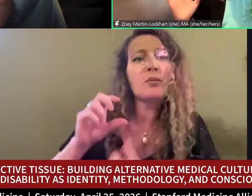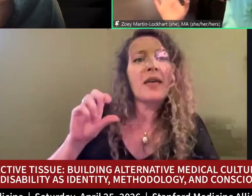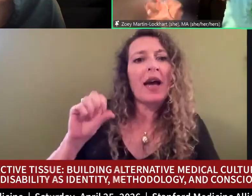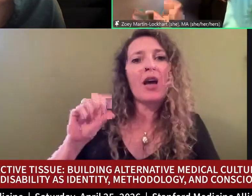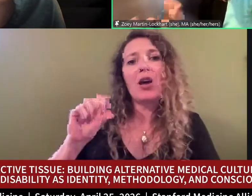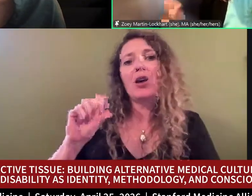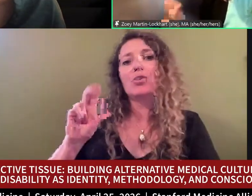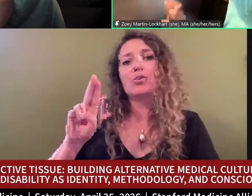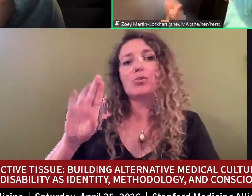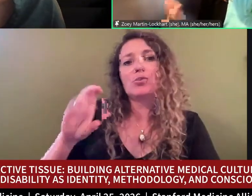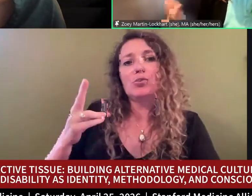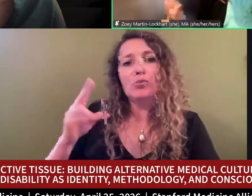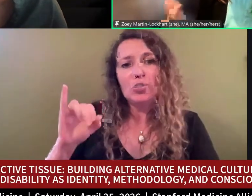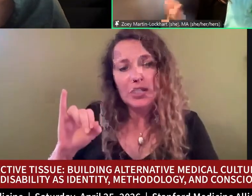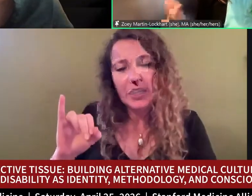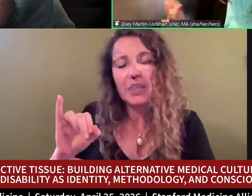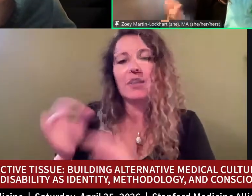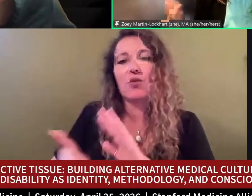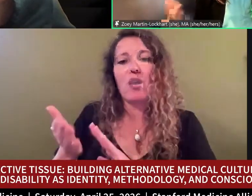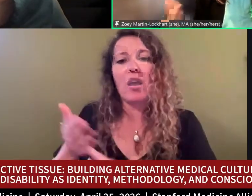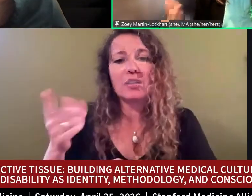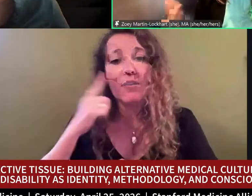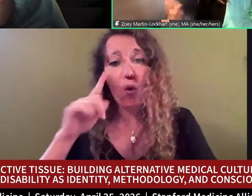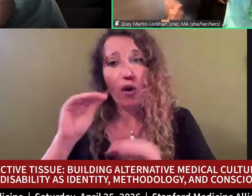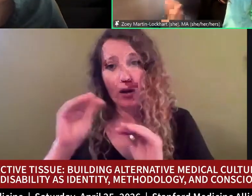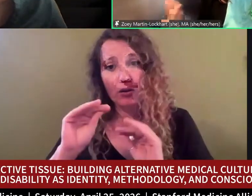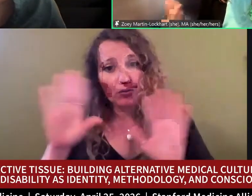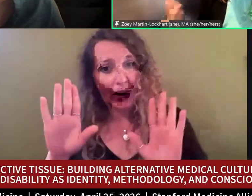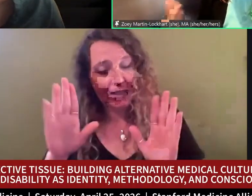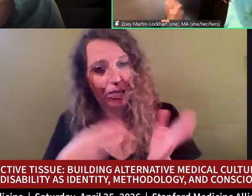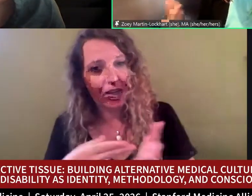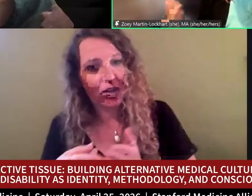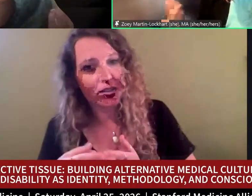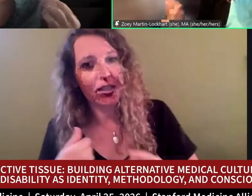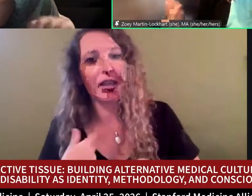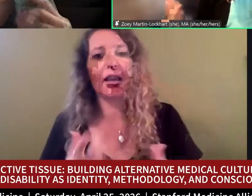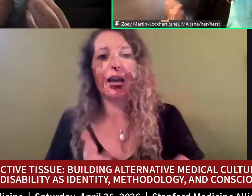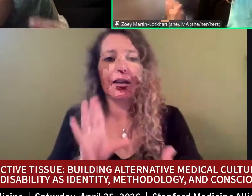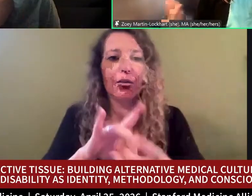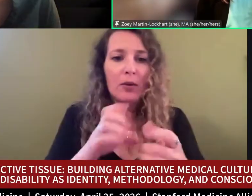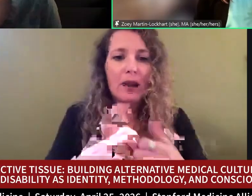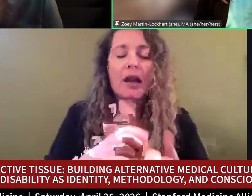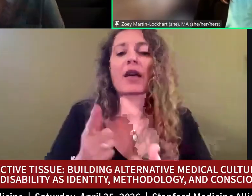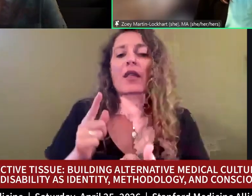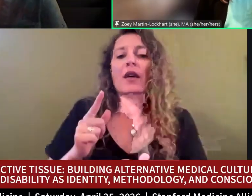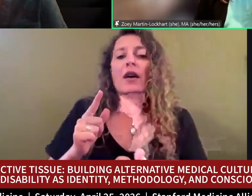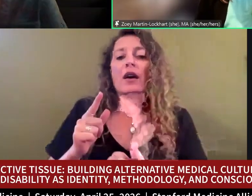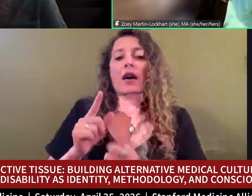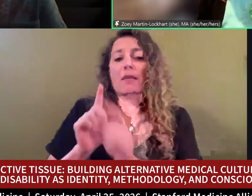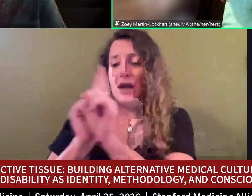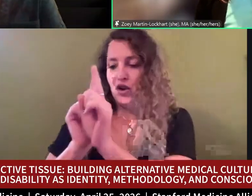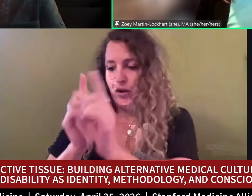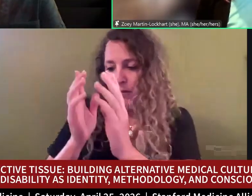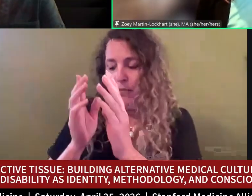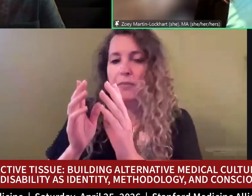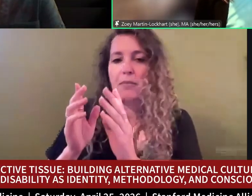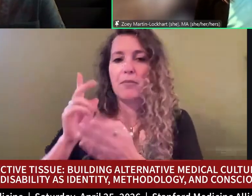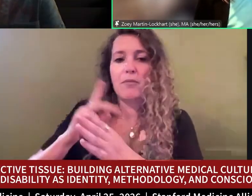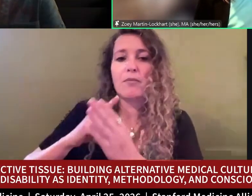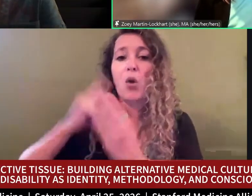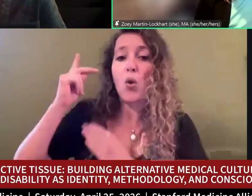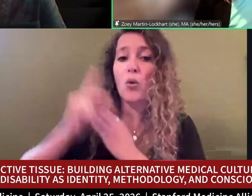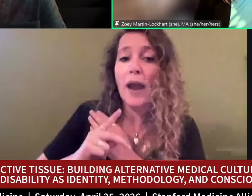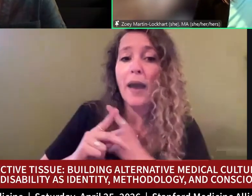which for transparency, I've helped out with, which is Disability in Medicine Mutual Mentorship Program. Dr. Poullos from